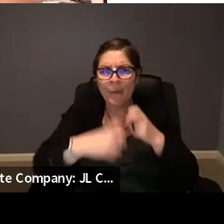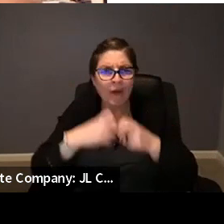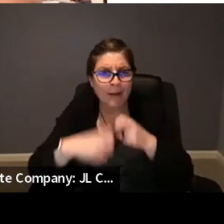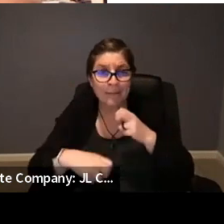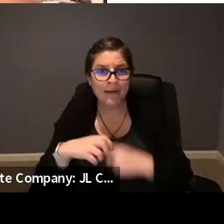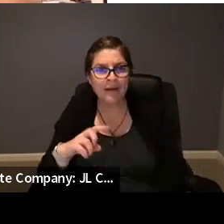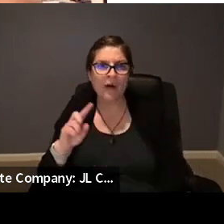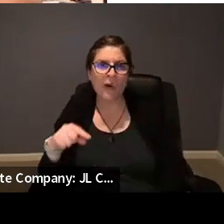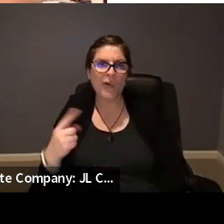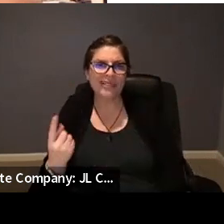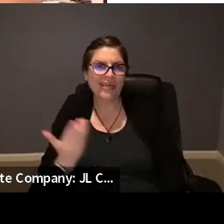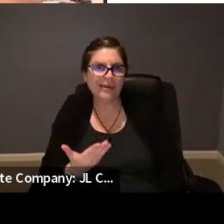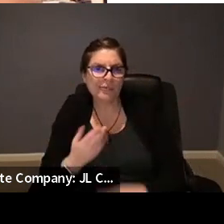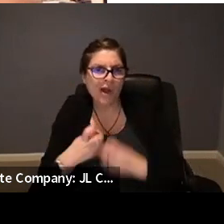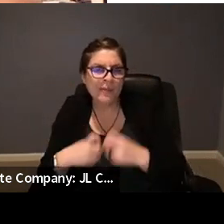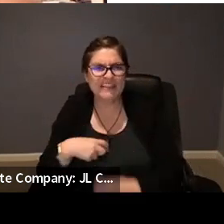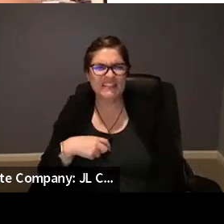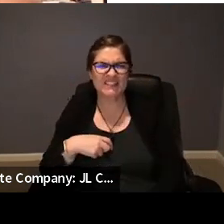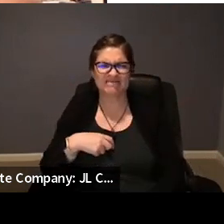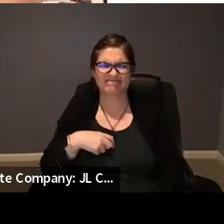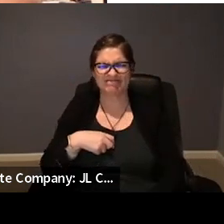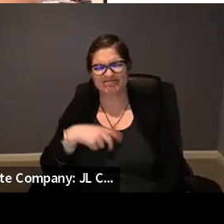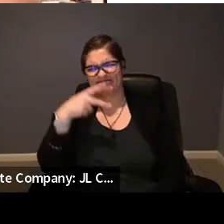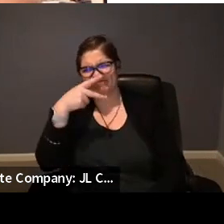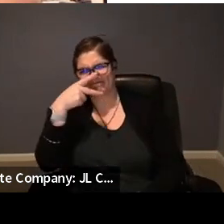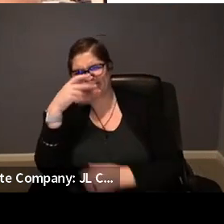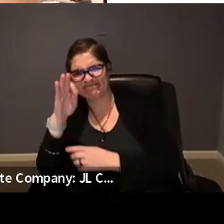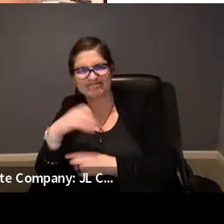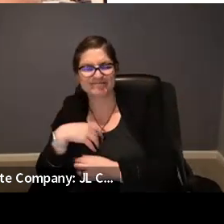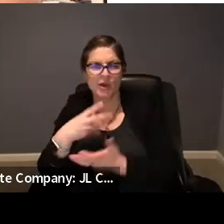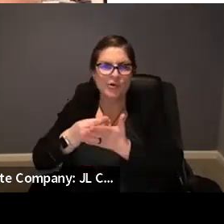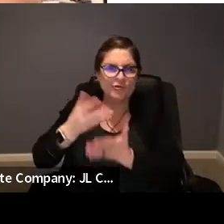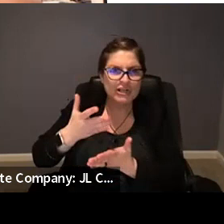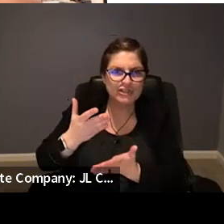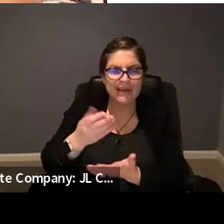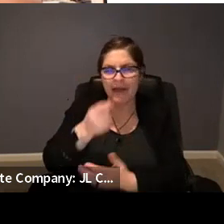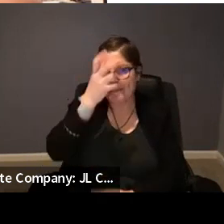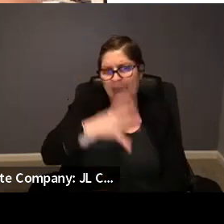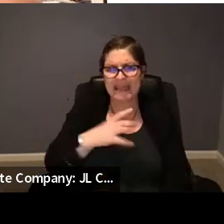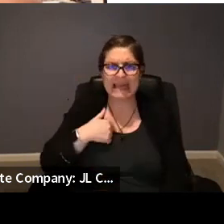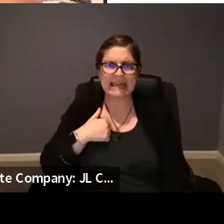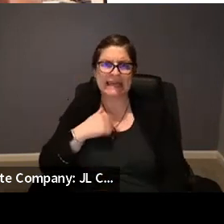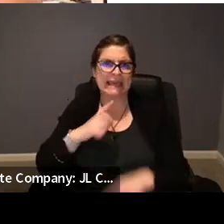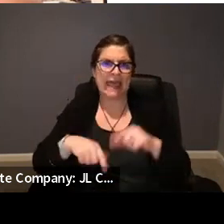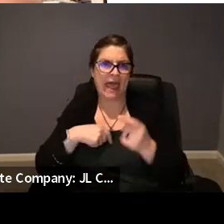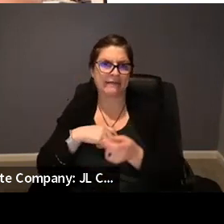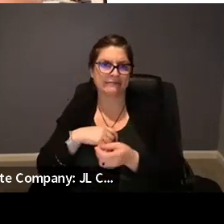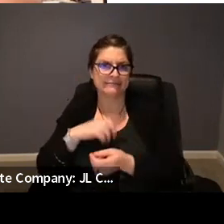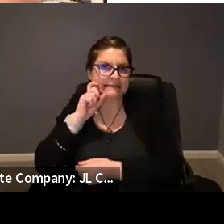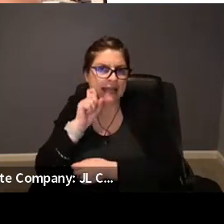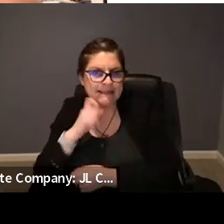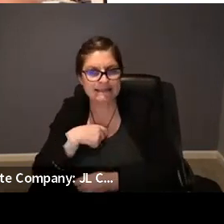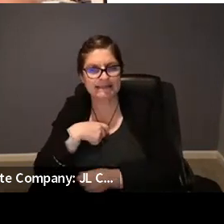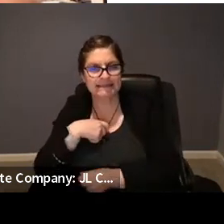he's a bitter rich guy, is that, you know, he can't have sex. And he's got this hot girl that's like throwing herself at him. And he's like, no, I must go